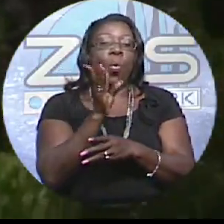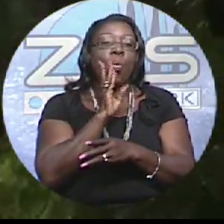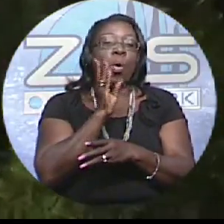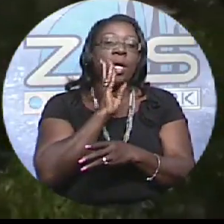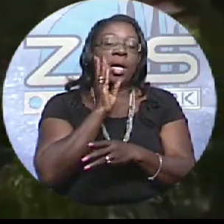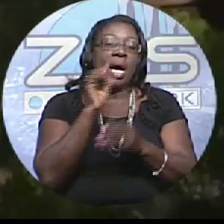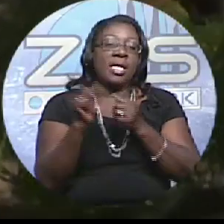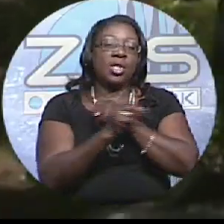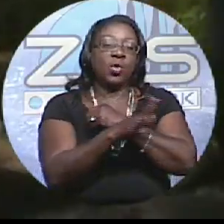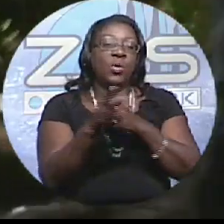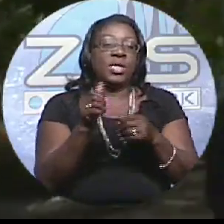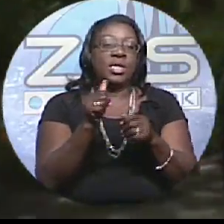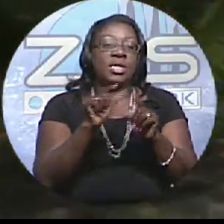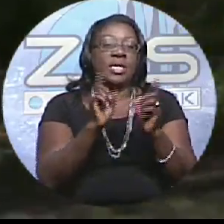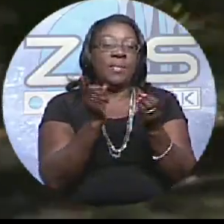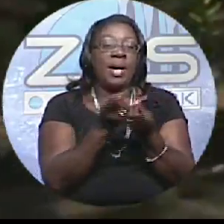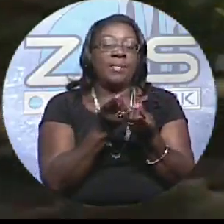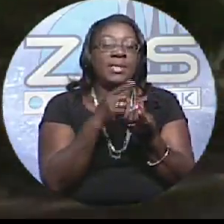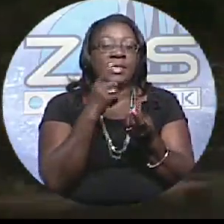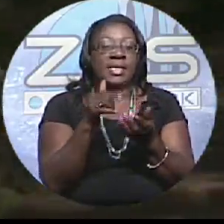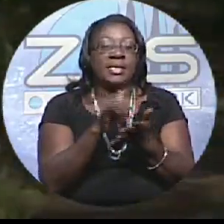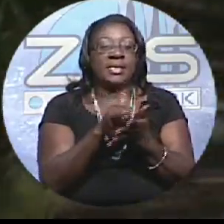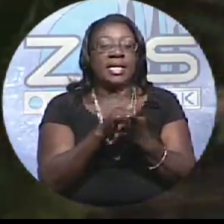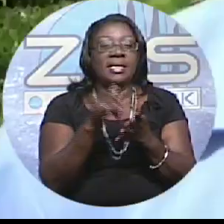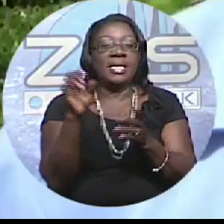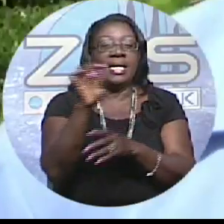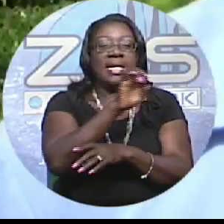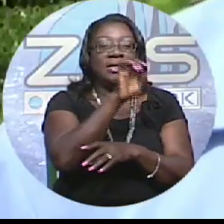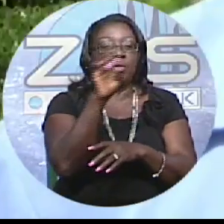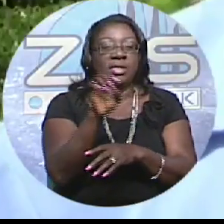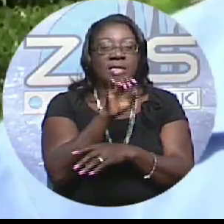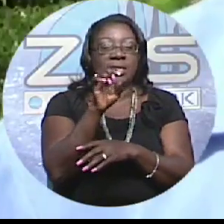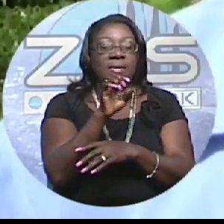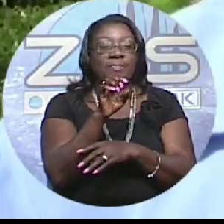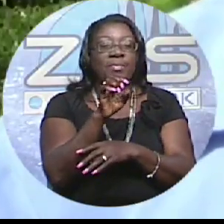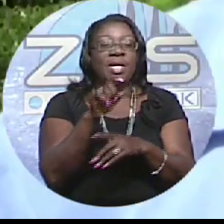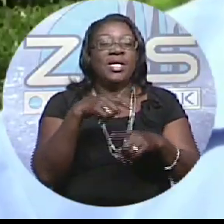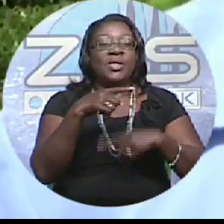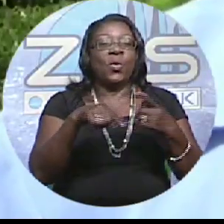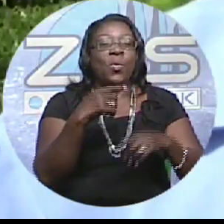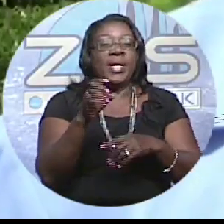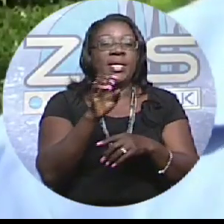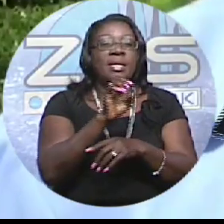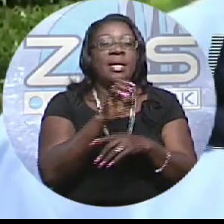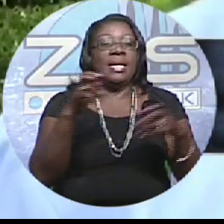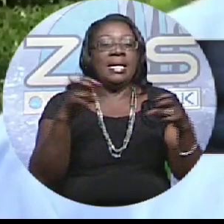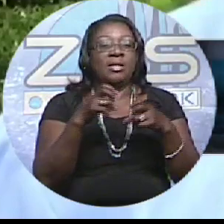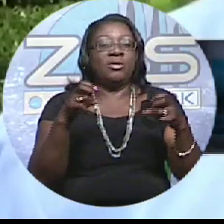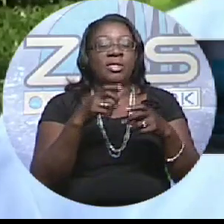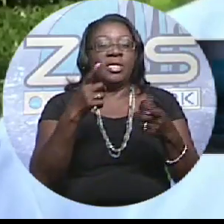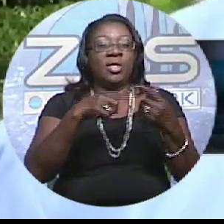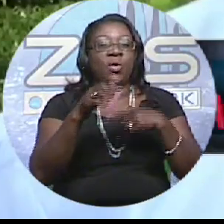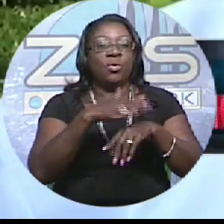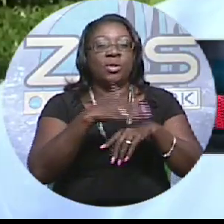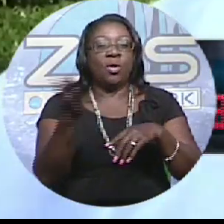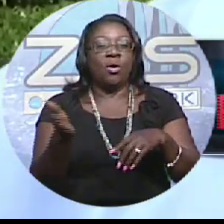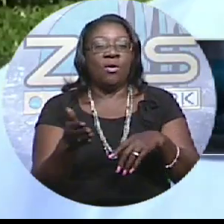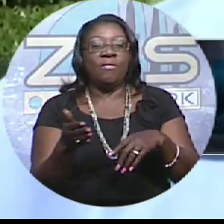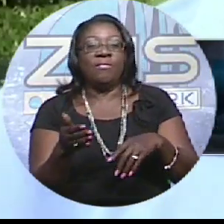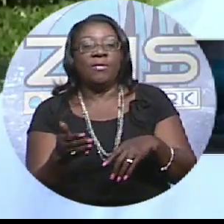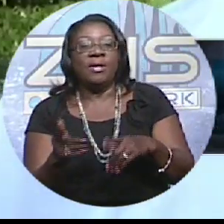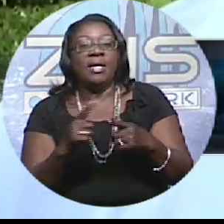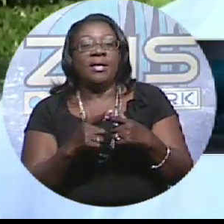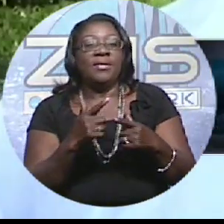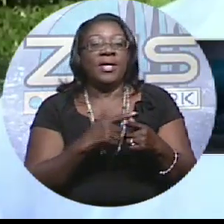electricity supply is a vital factor. Usually happen as current goes off, as well that affects the